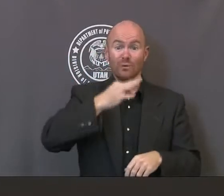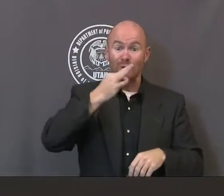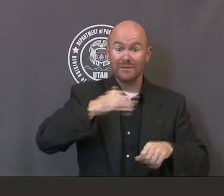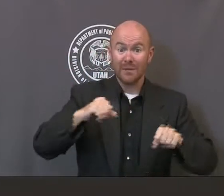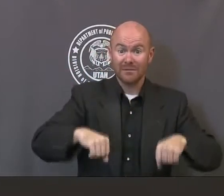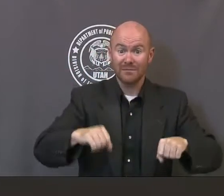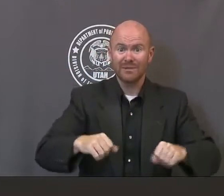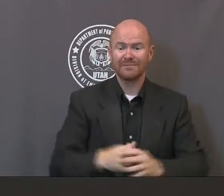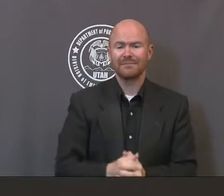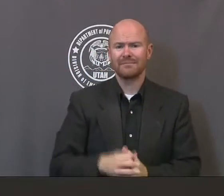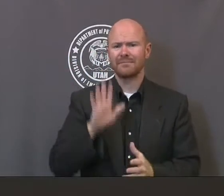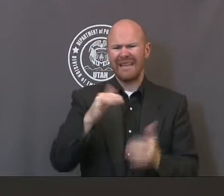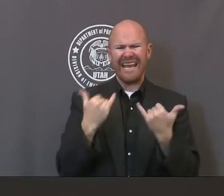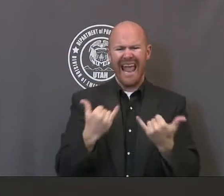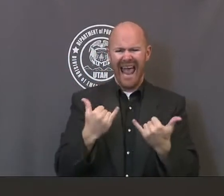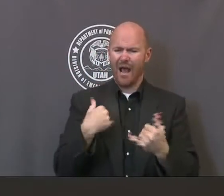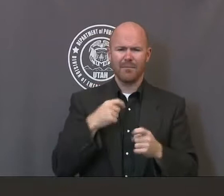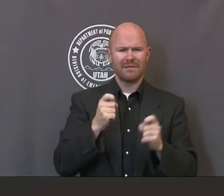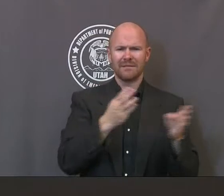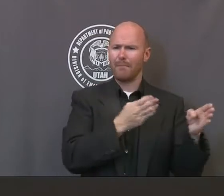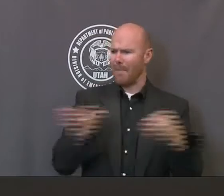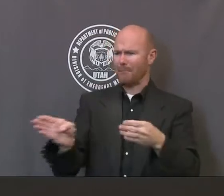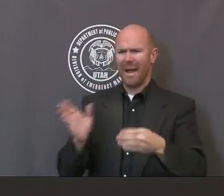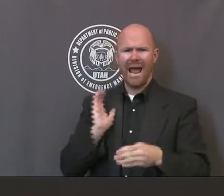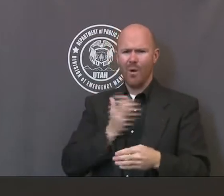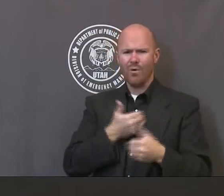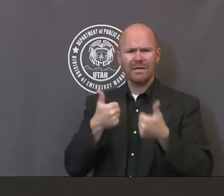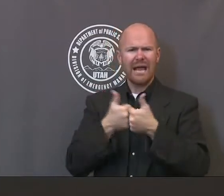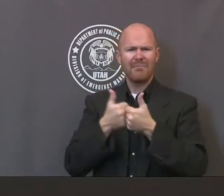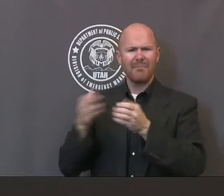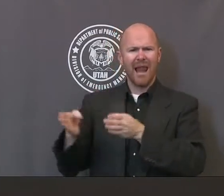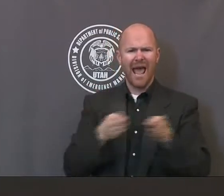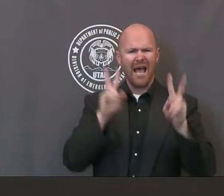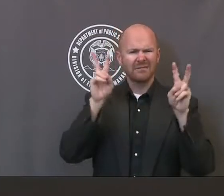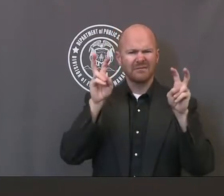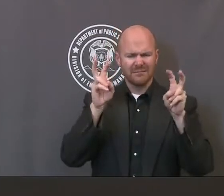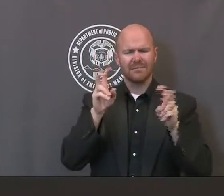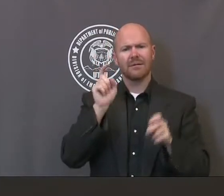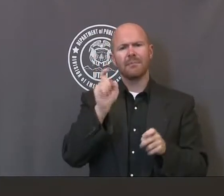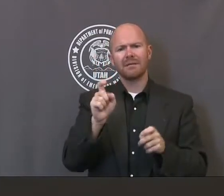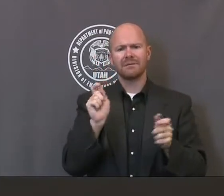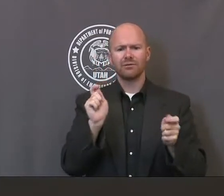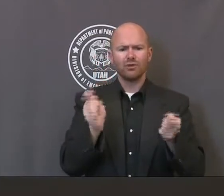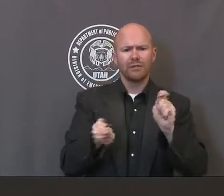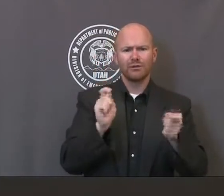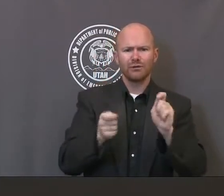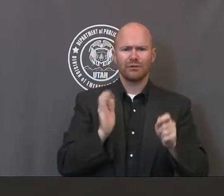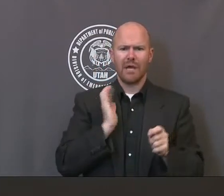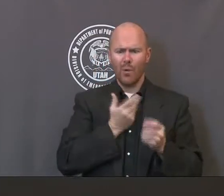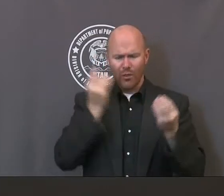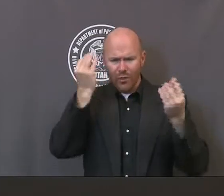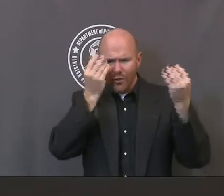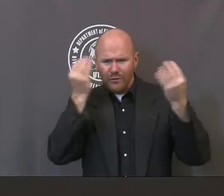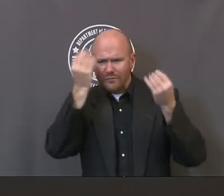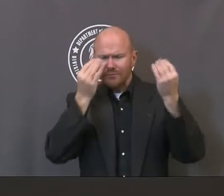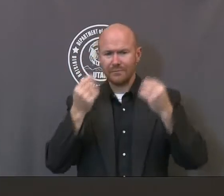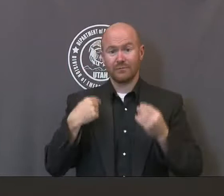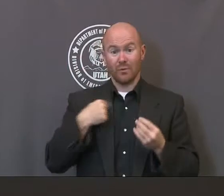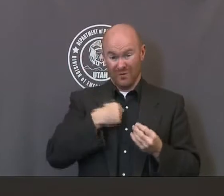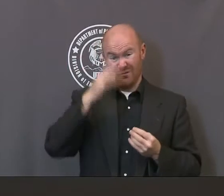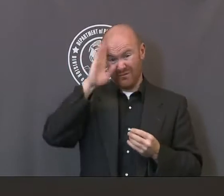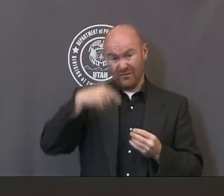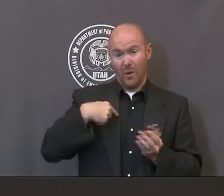It's really time for a new game plan. We have to make some adjustments. As a state government, we owe it to you to make critical decisions about